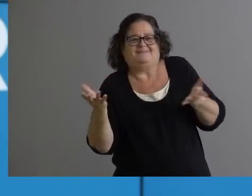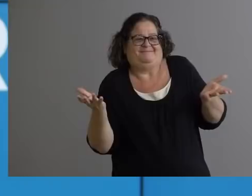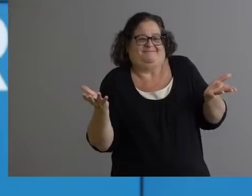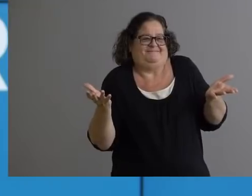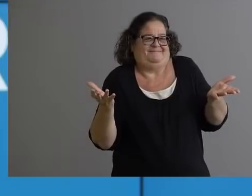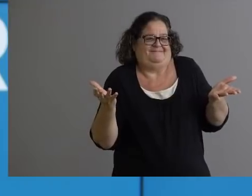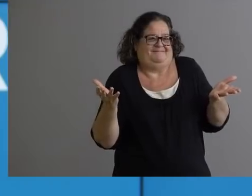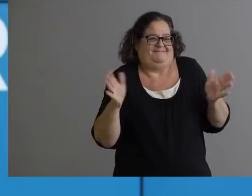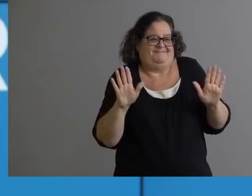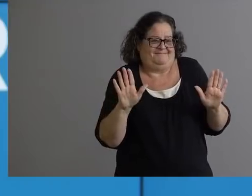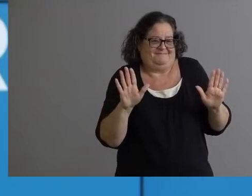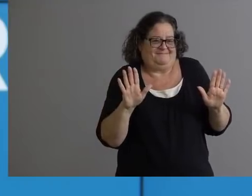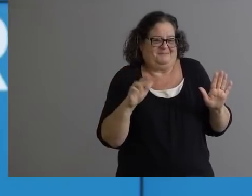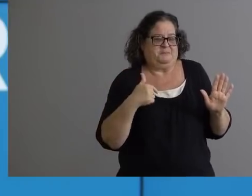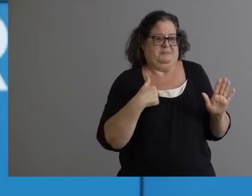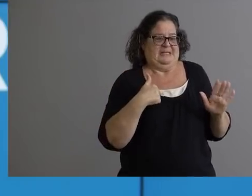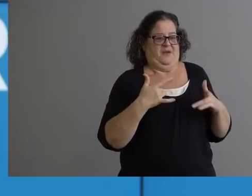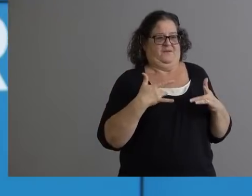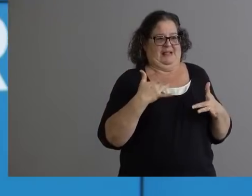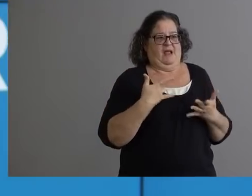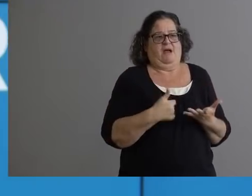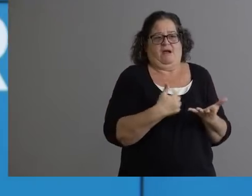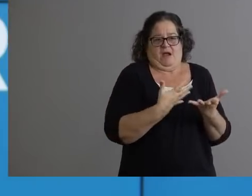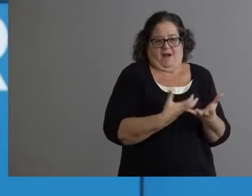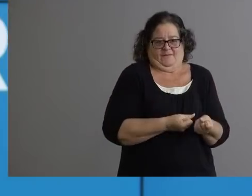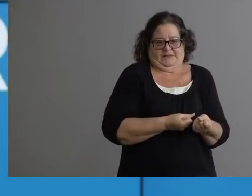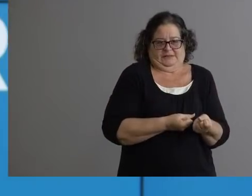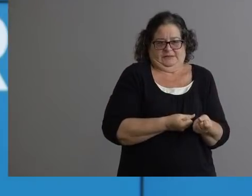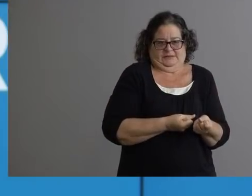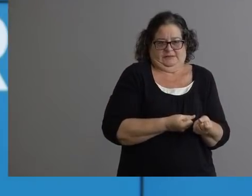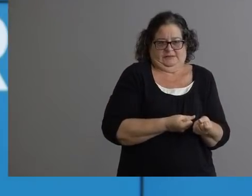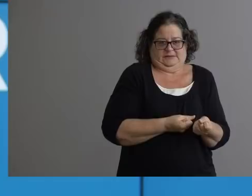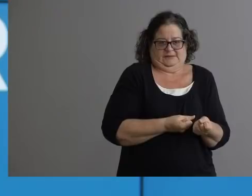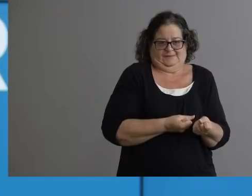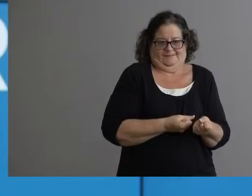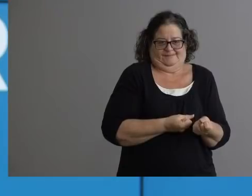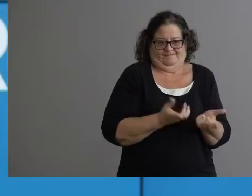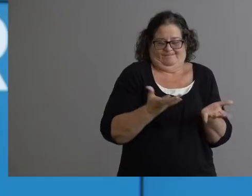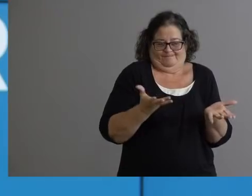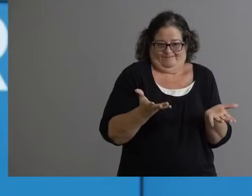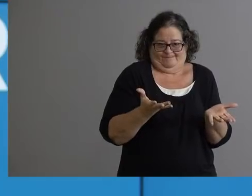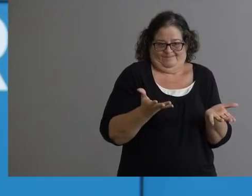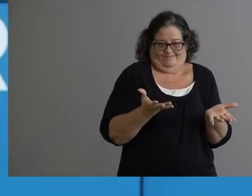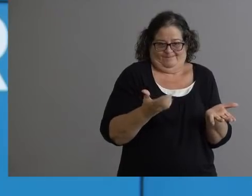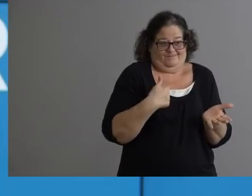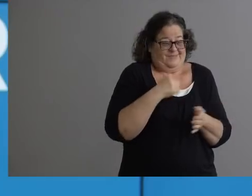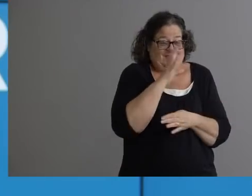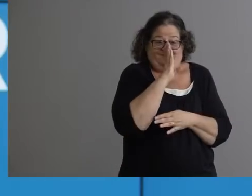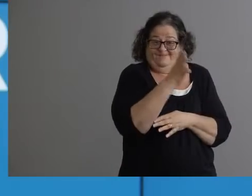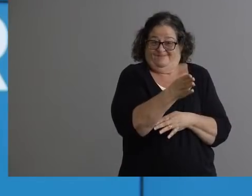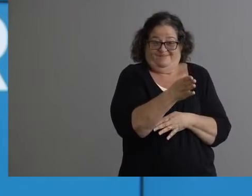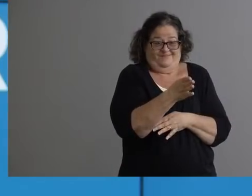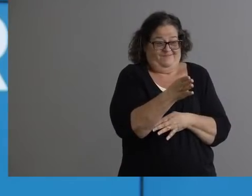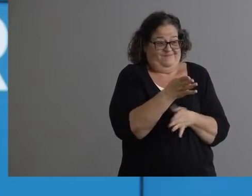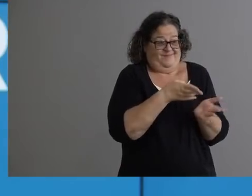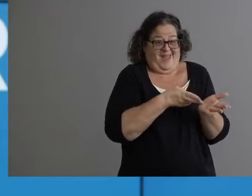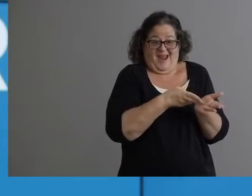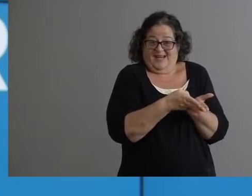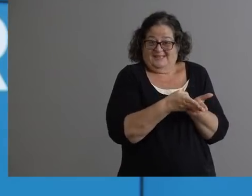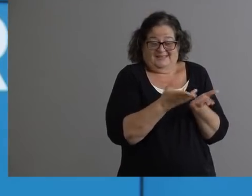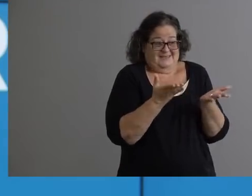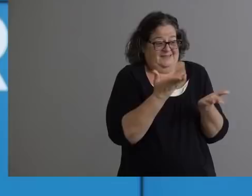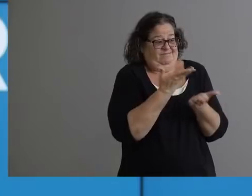in laying out the brutal facts of our current reality, and also talking about